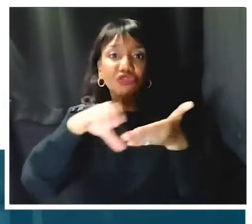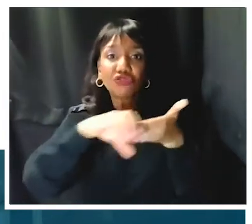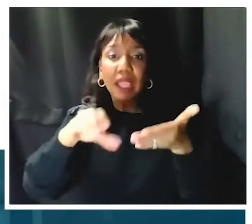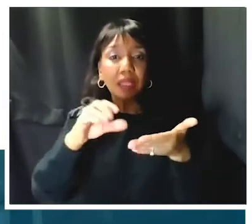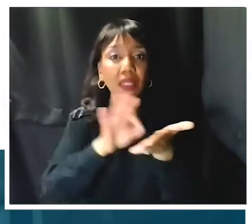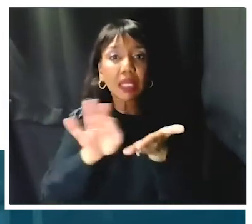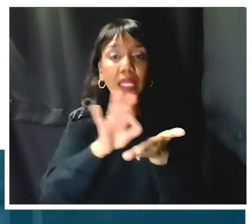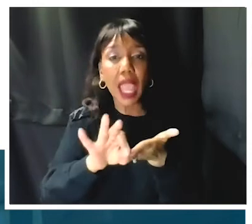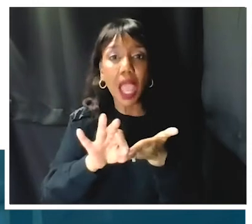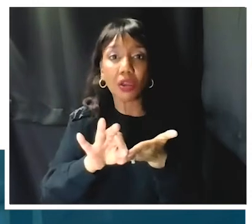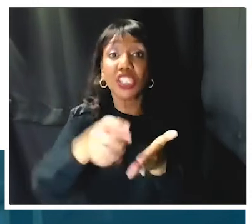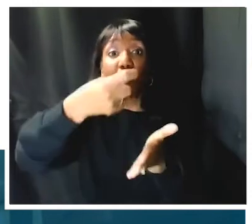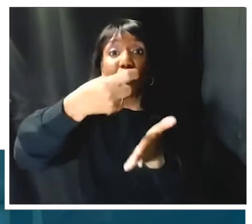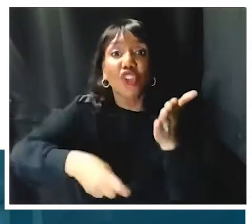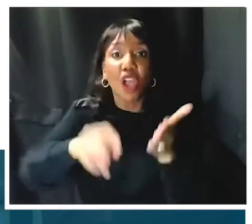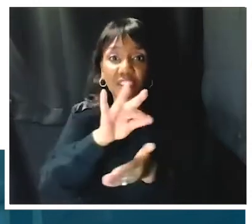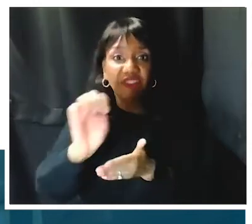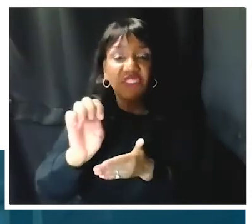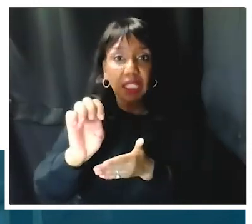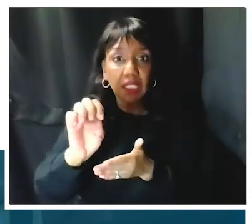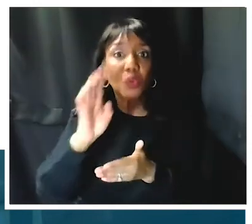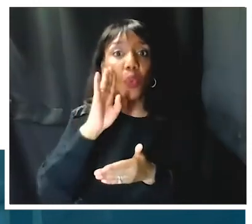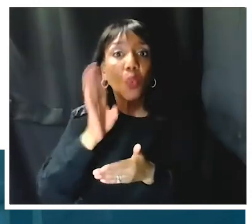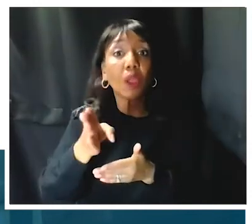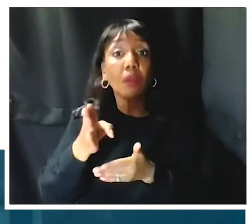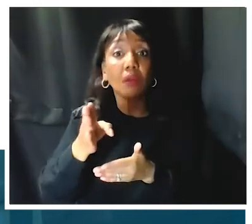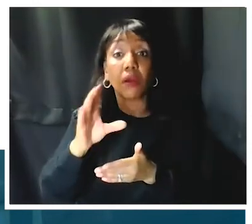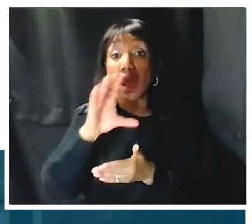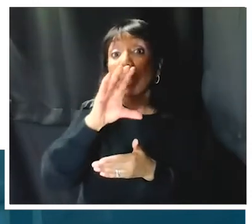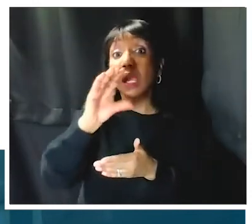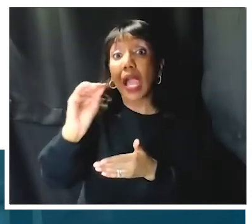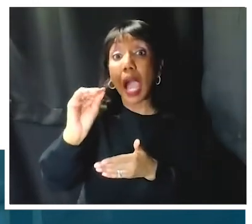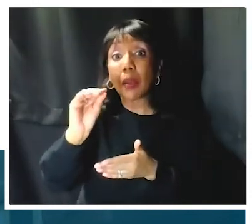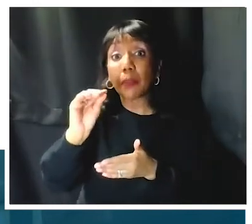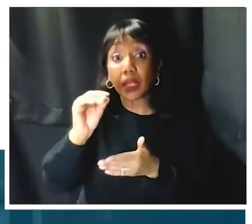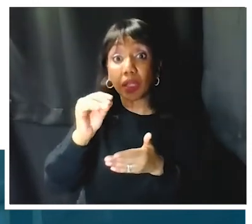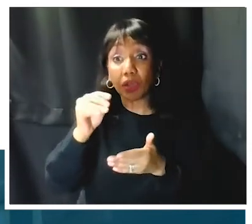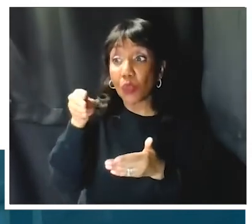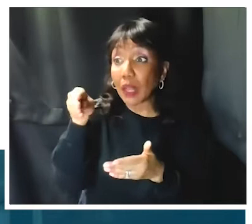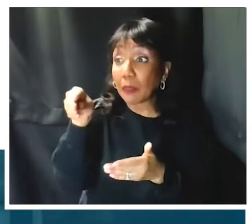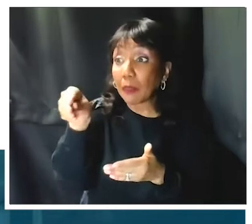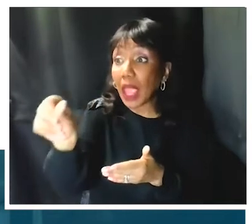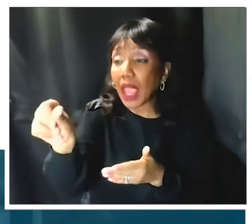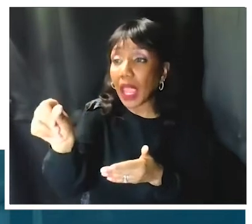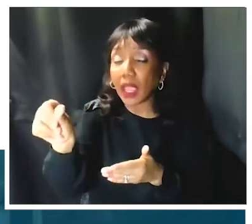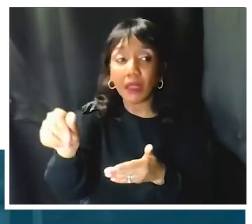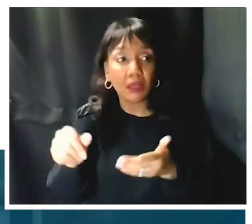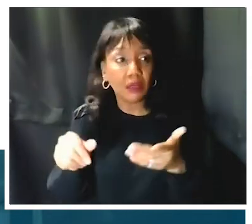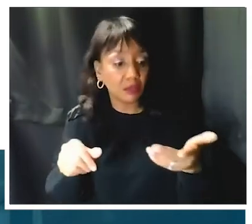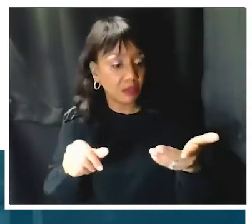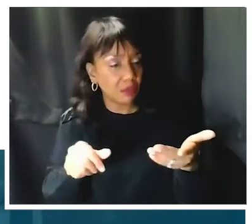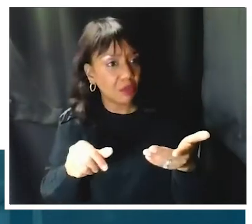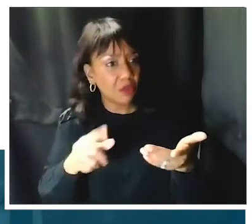account, they may charge a fee. The company you plan to pay may also charge you a fee for your payment